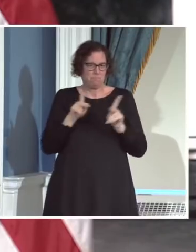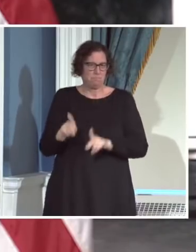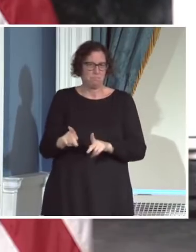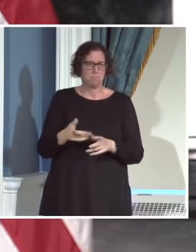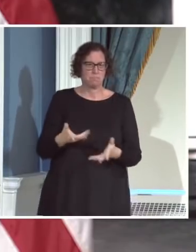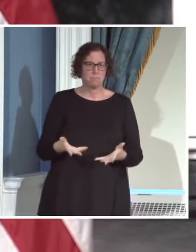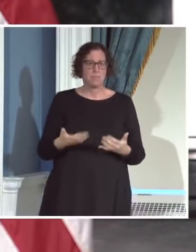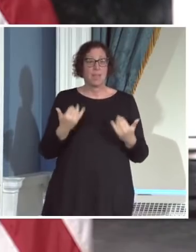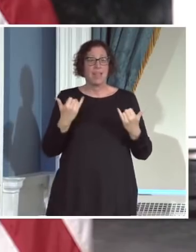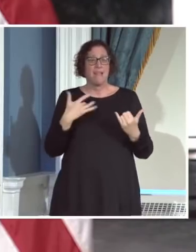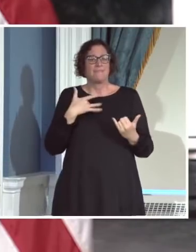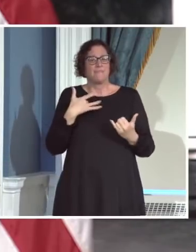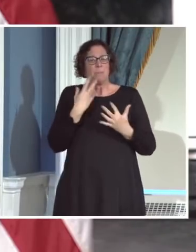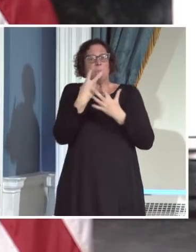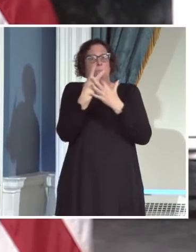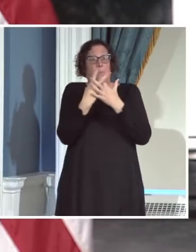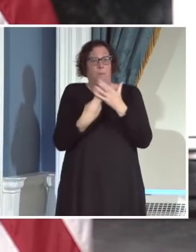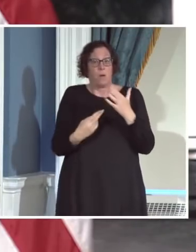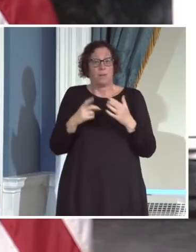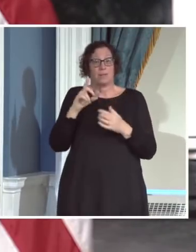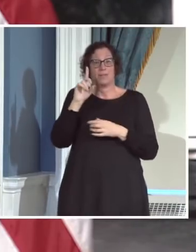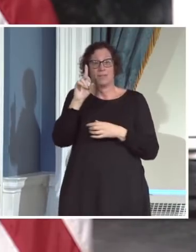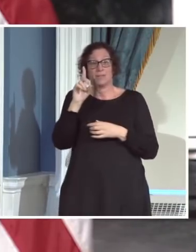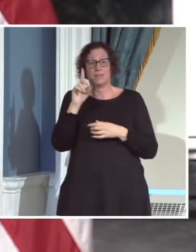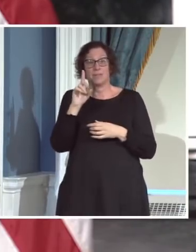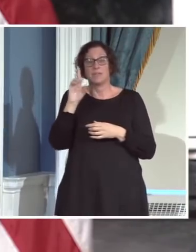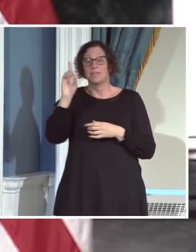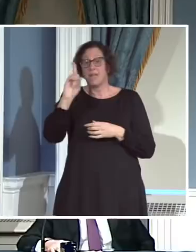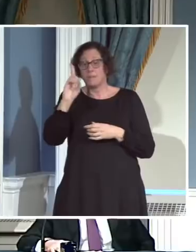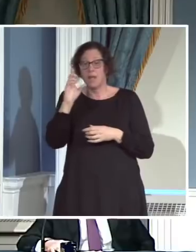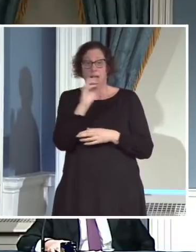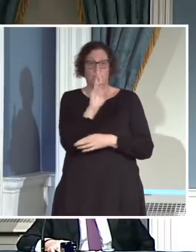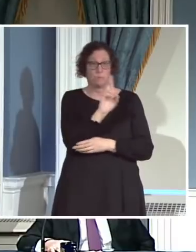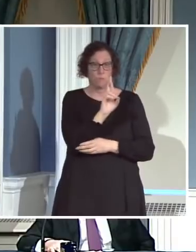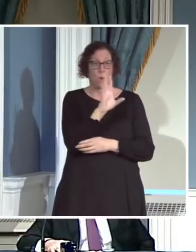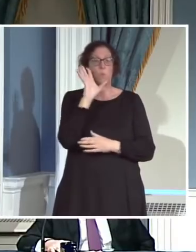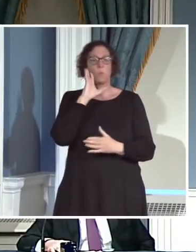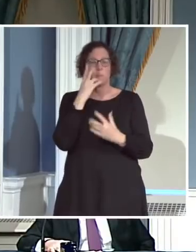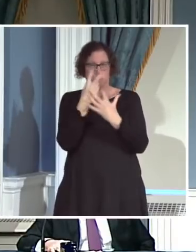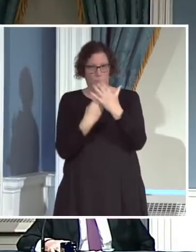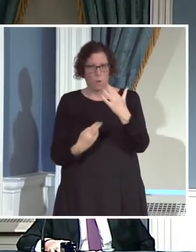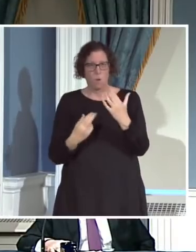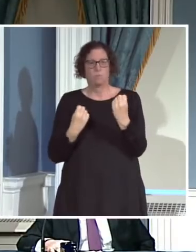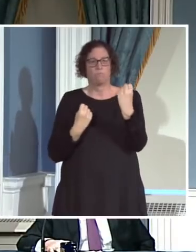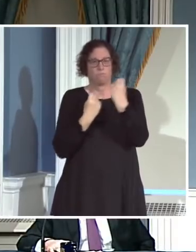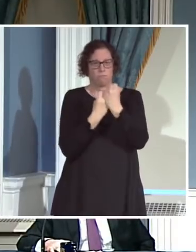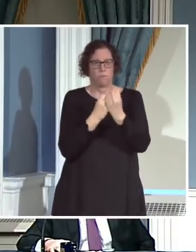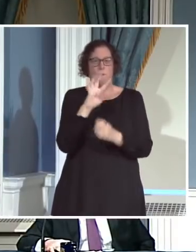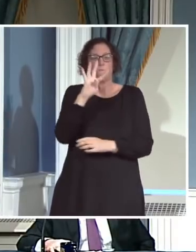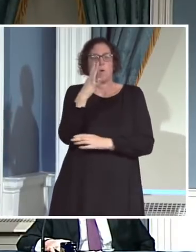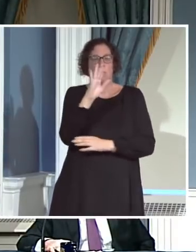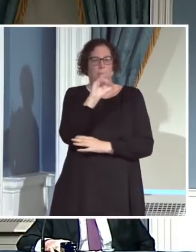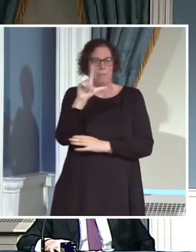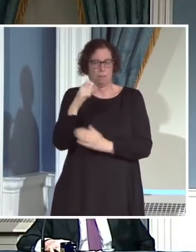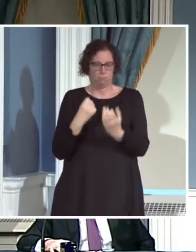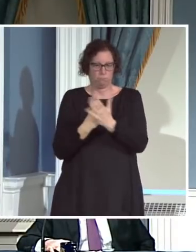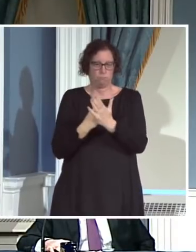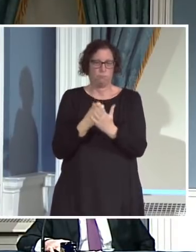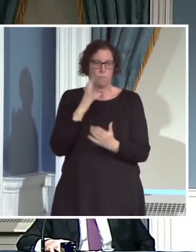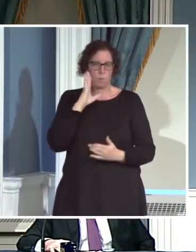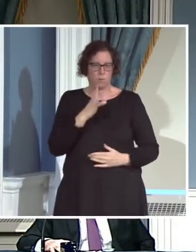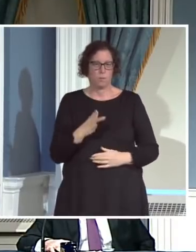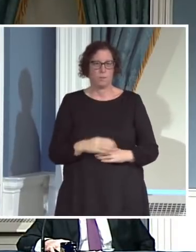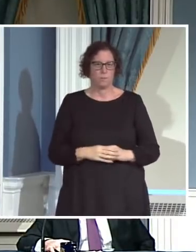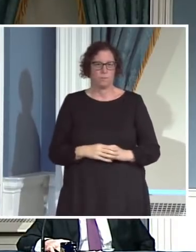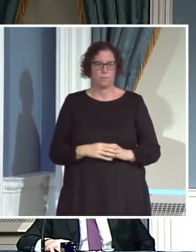us Democrats fighting for it in these next weeks in Washington. Matt Chase from Newsday is up next. Matt. Thanks,